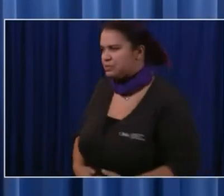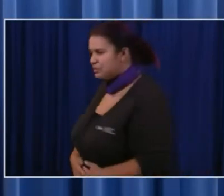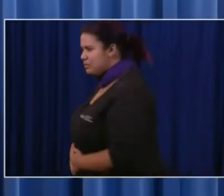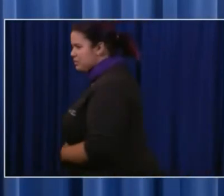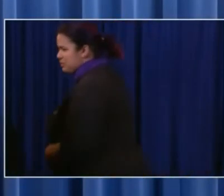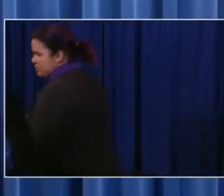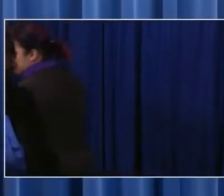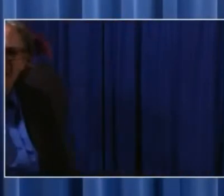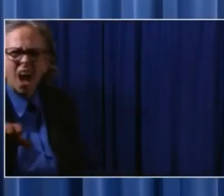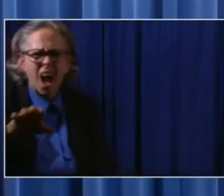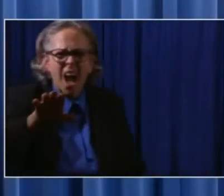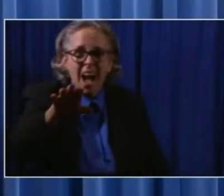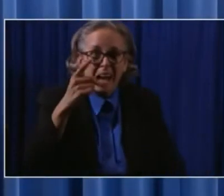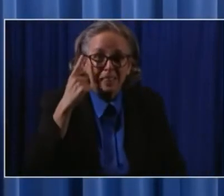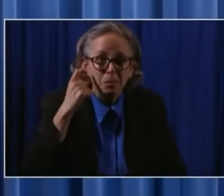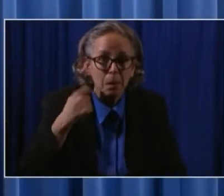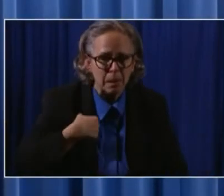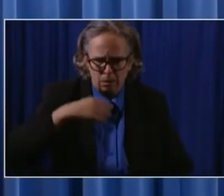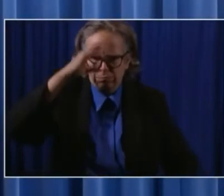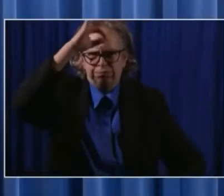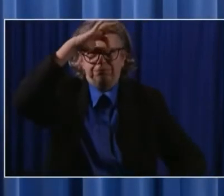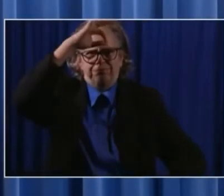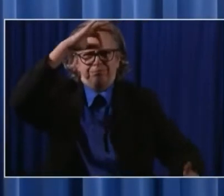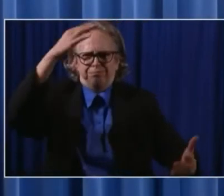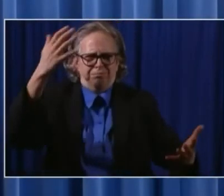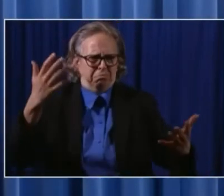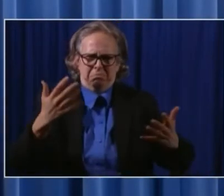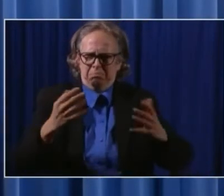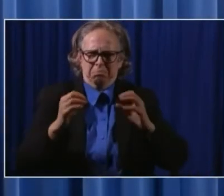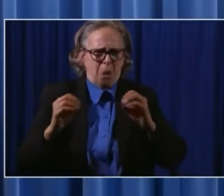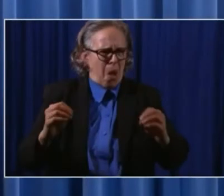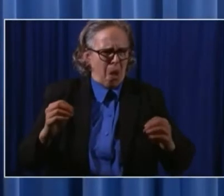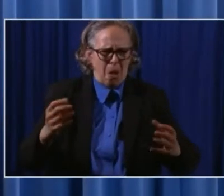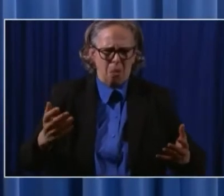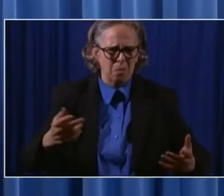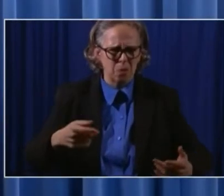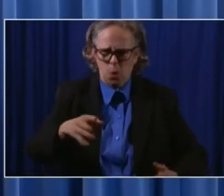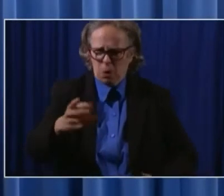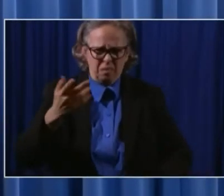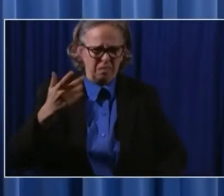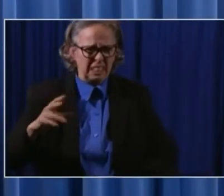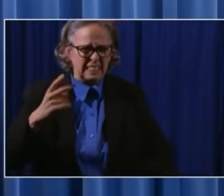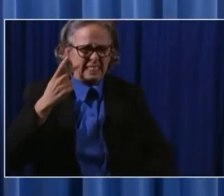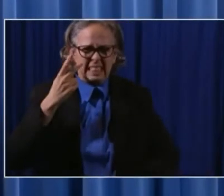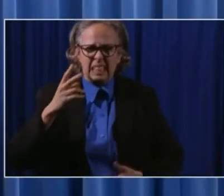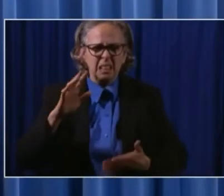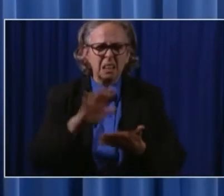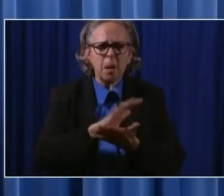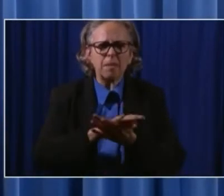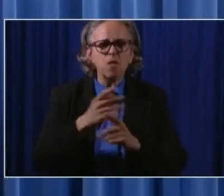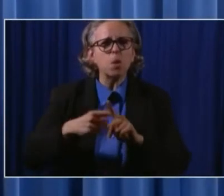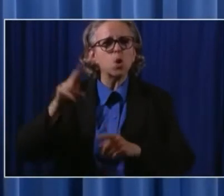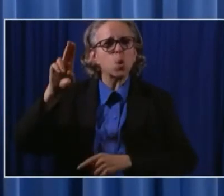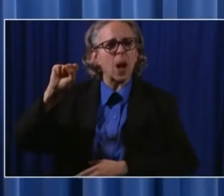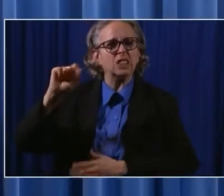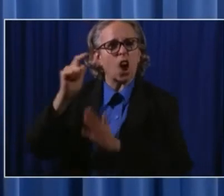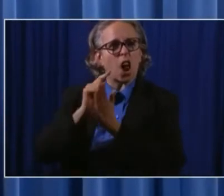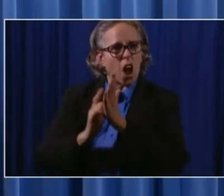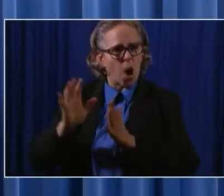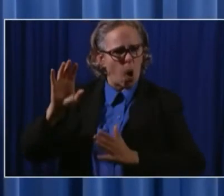I quickly read the document that you've all have seen, which came from the U.S. Attorney's Office. It's a very sad